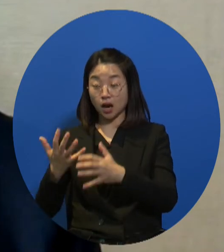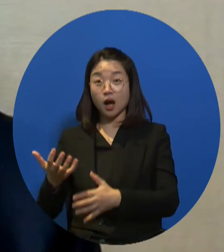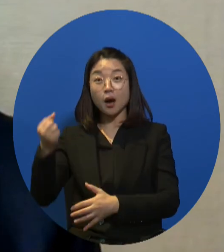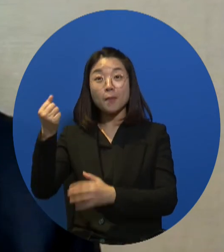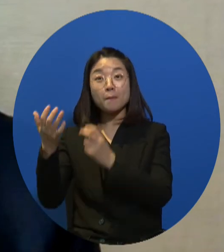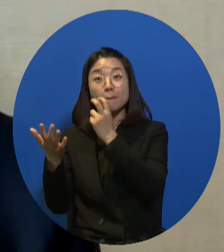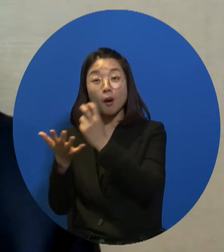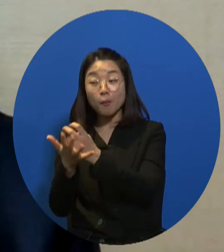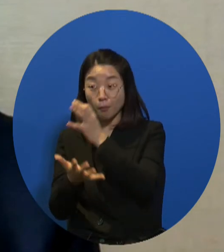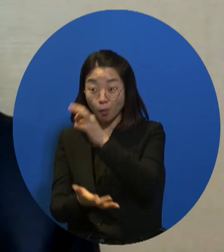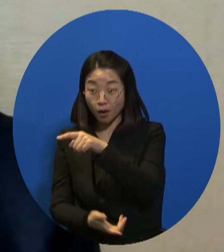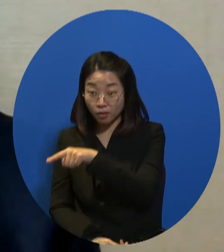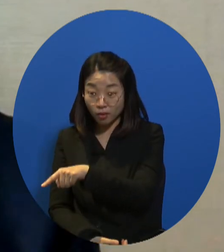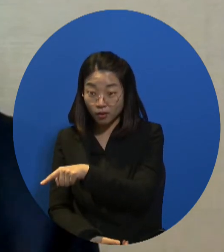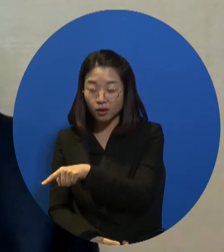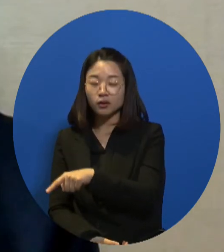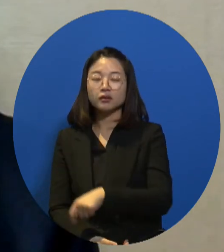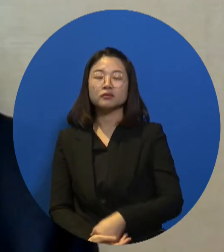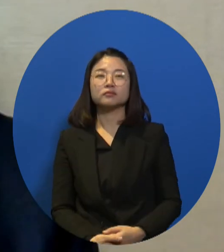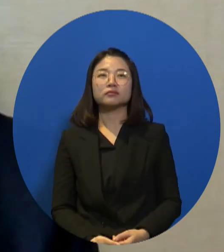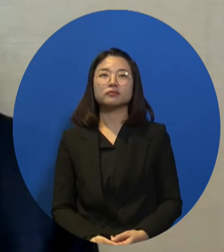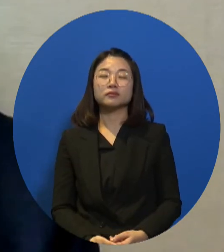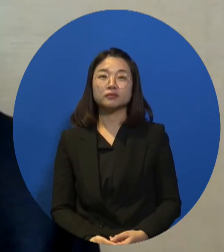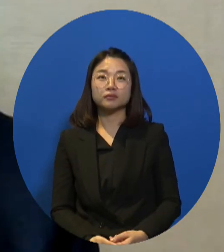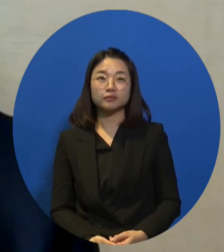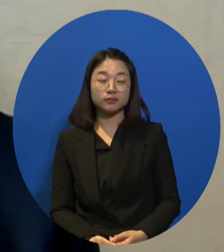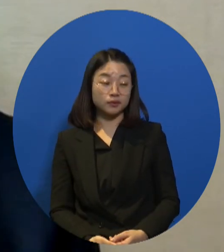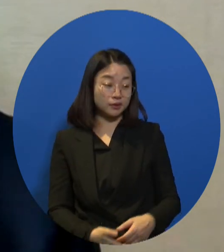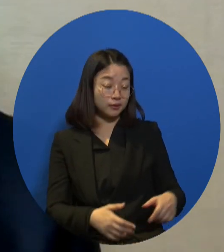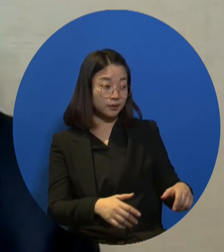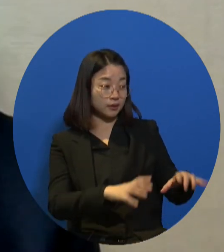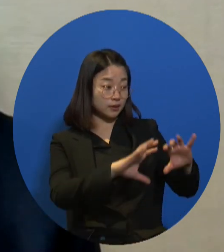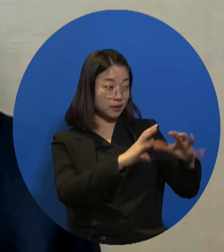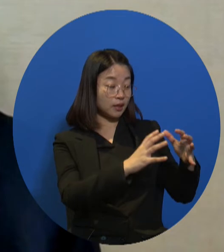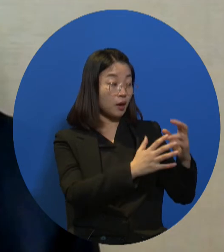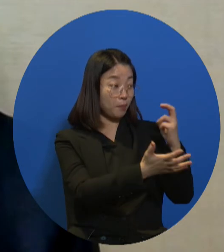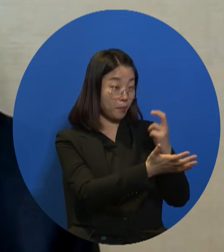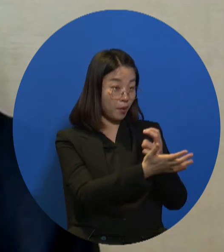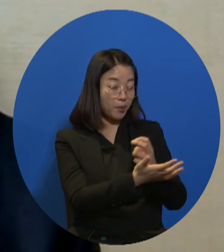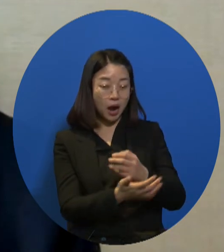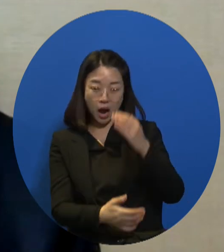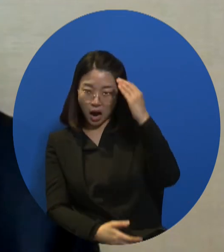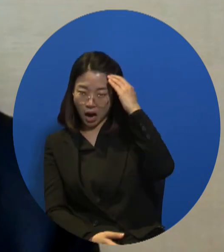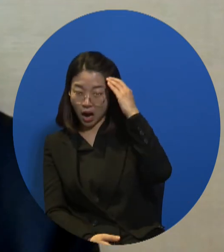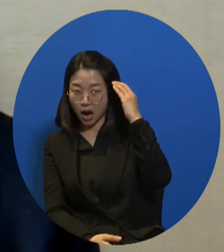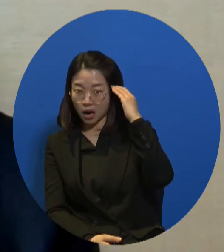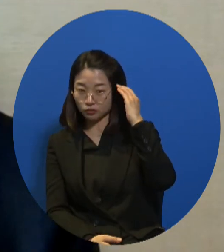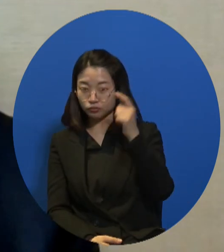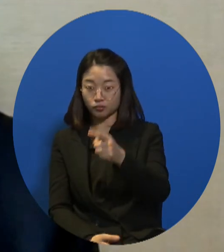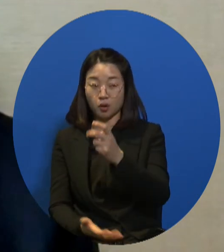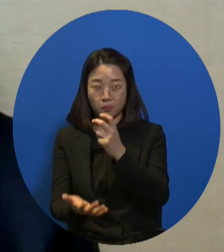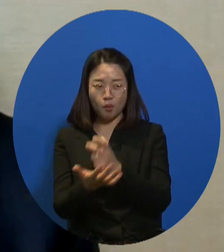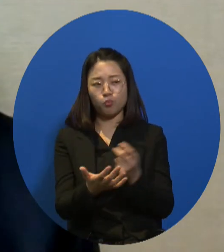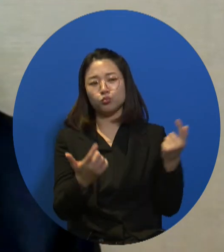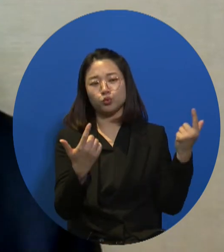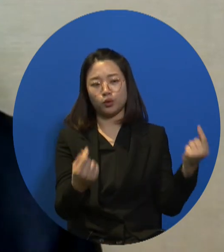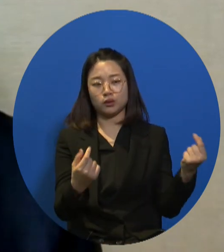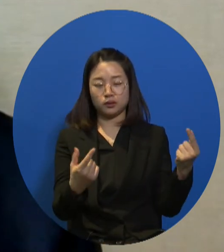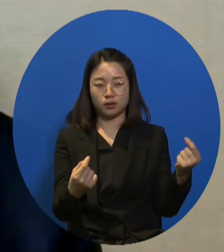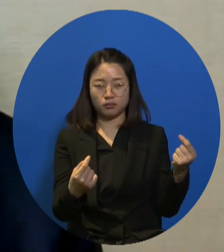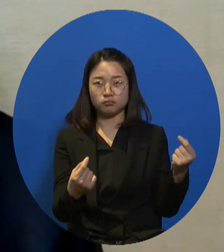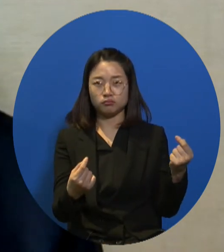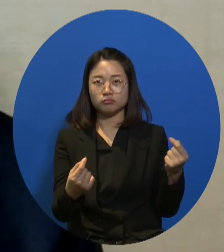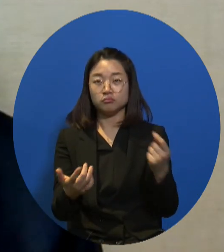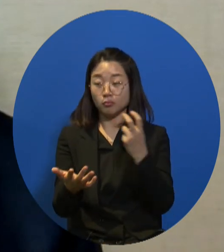Constitution, any conventions and agreements and international arrangements adopted by the Korean government according